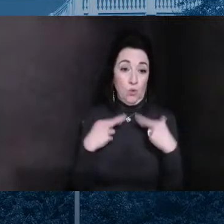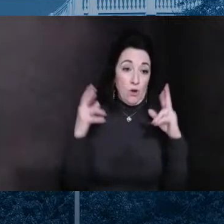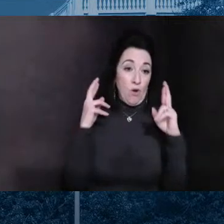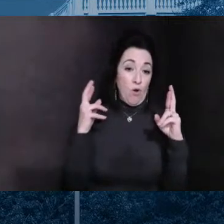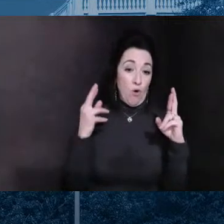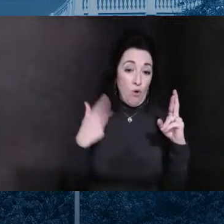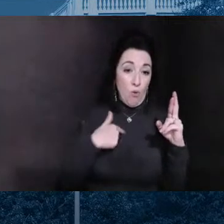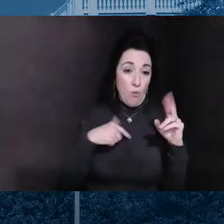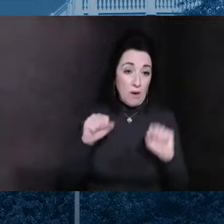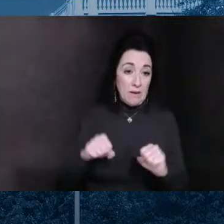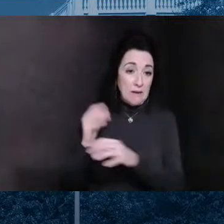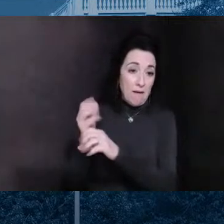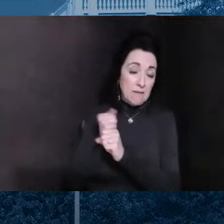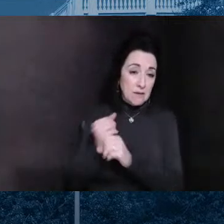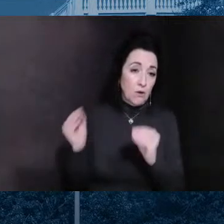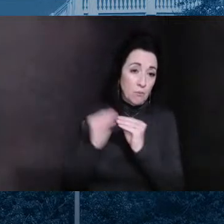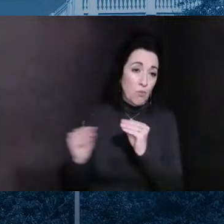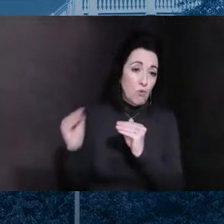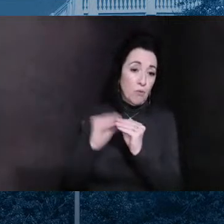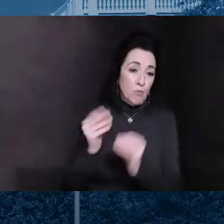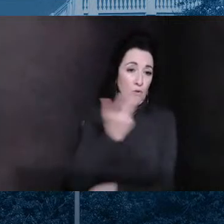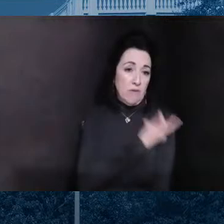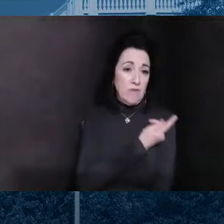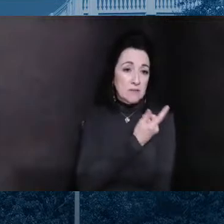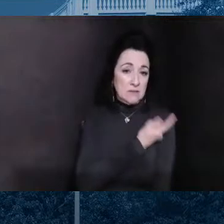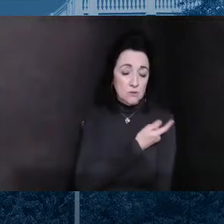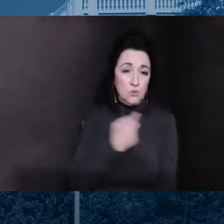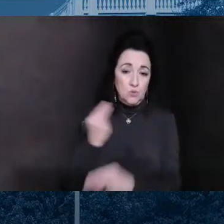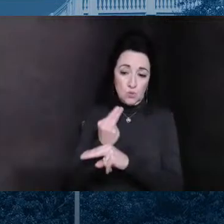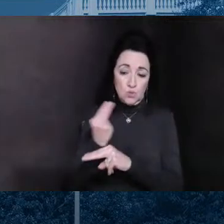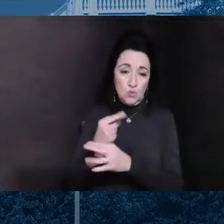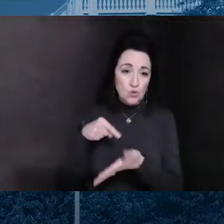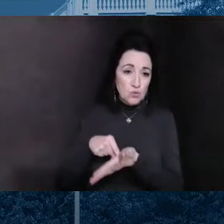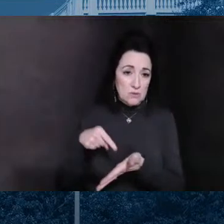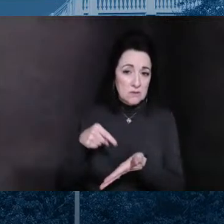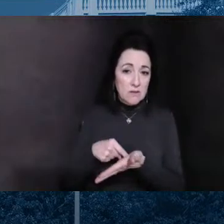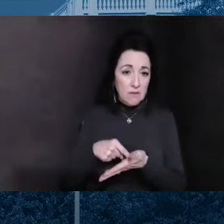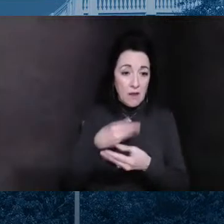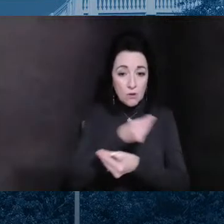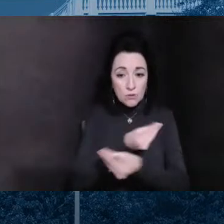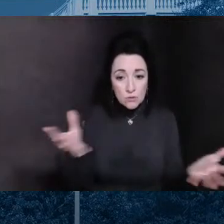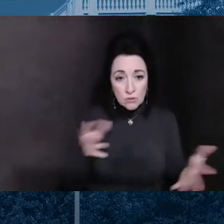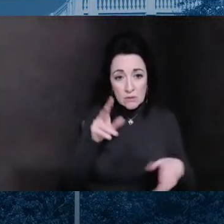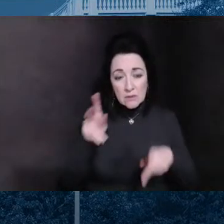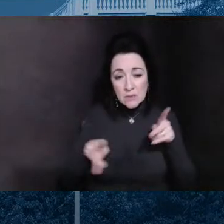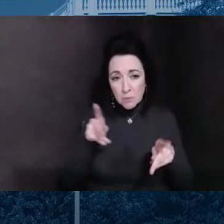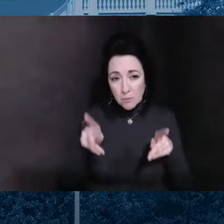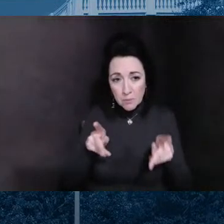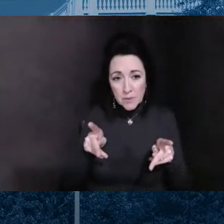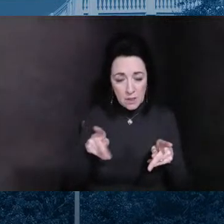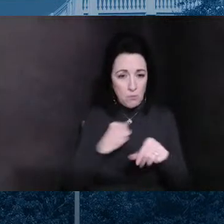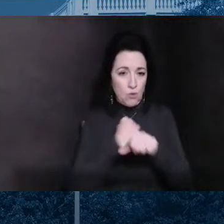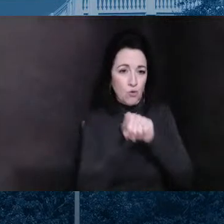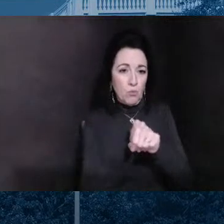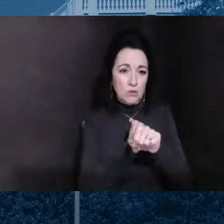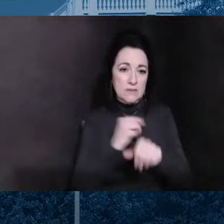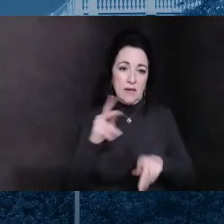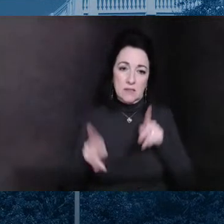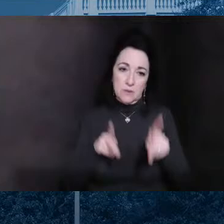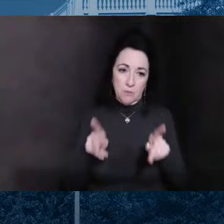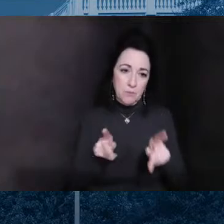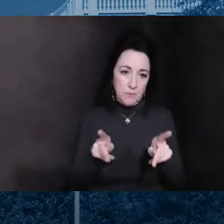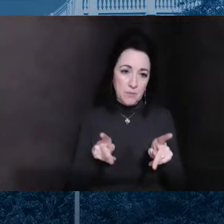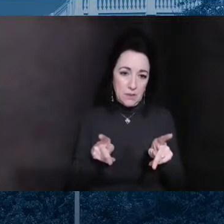pharmacies, primary care, and use those networks as well. We've got great partners now with Curative and Vault. All we need is supply. We